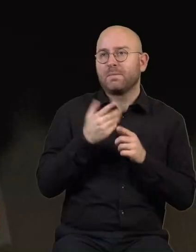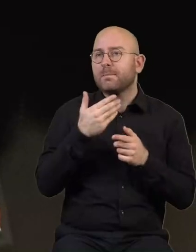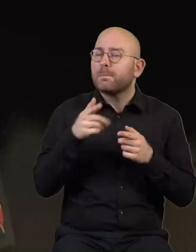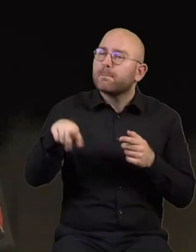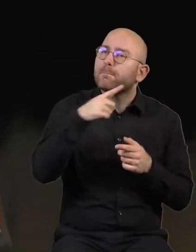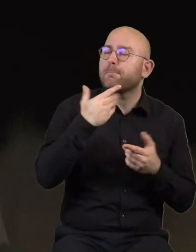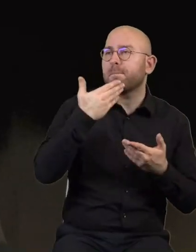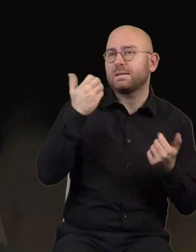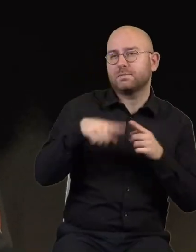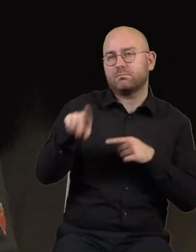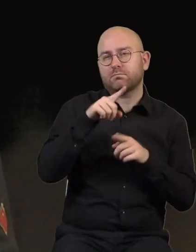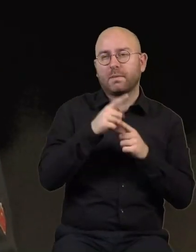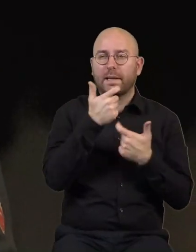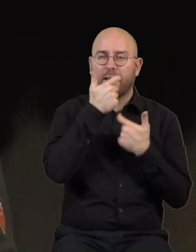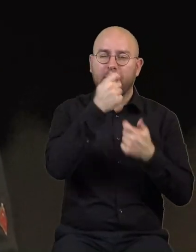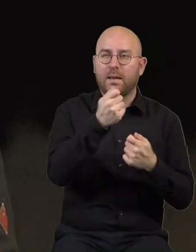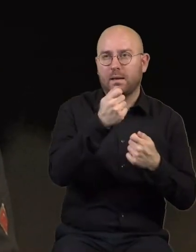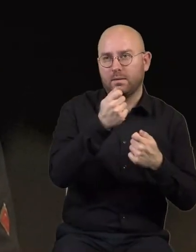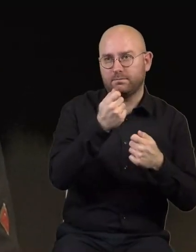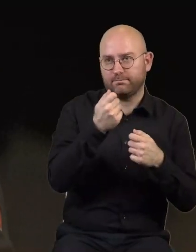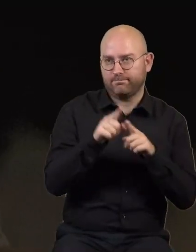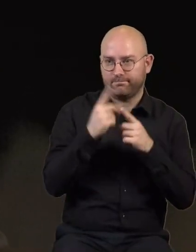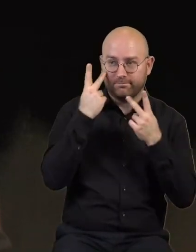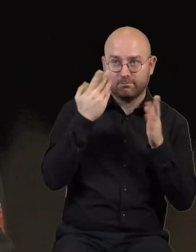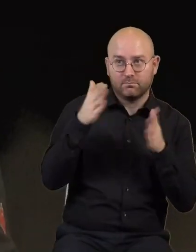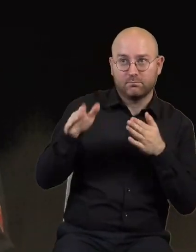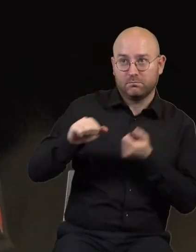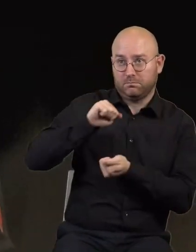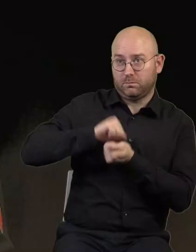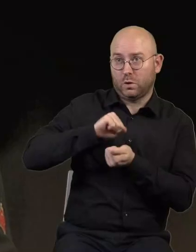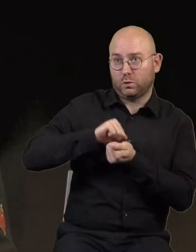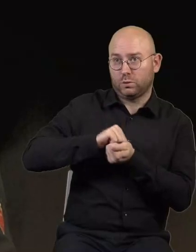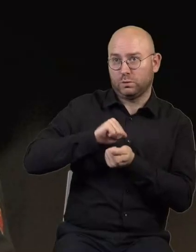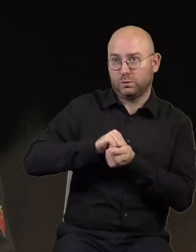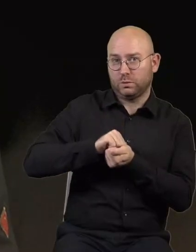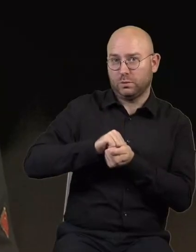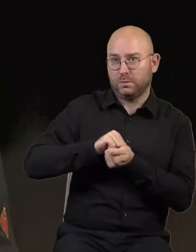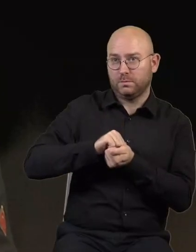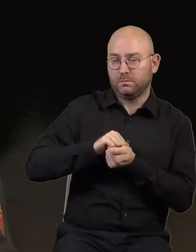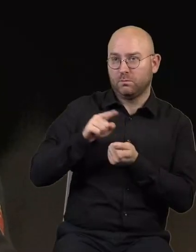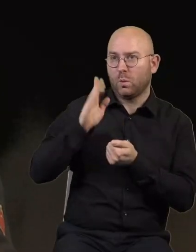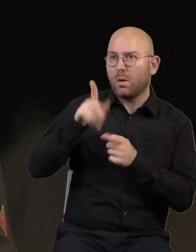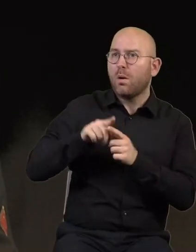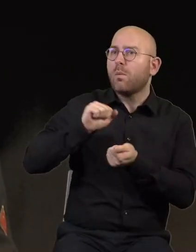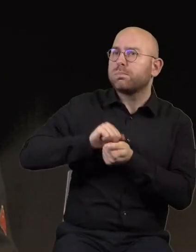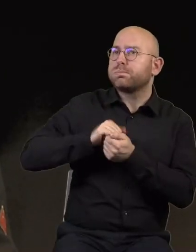because that's what we aim for. And then you come back to regulations because some member states are not allowed to